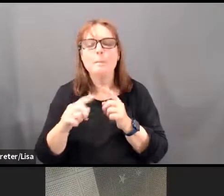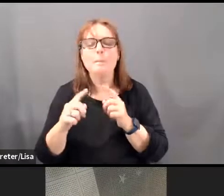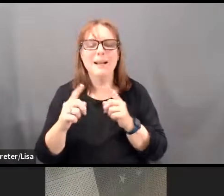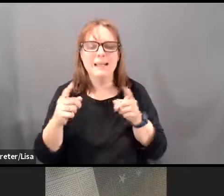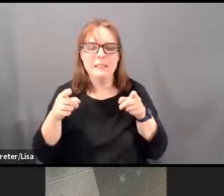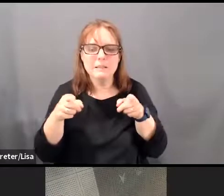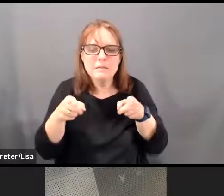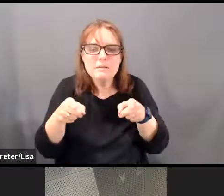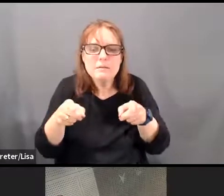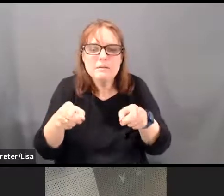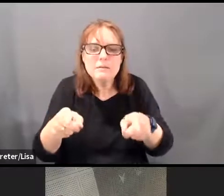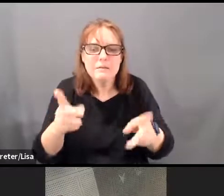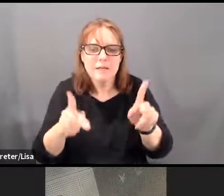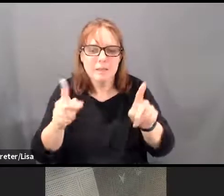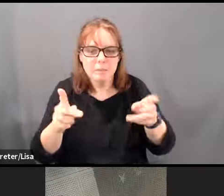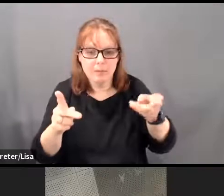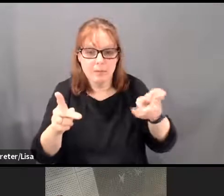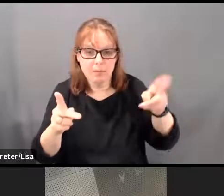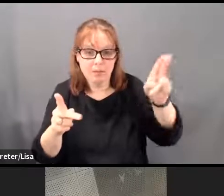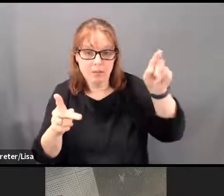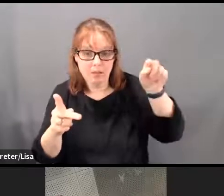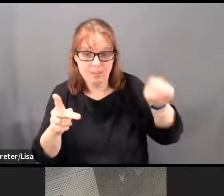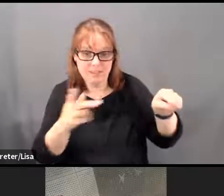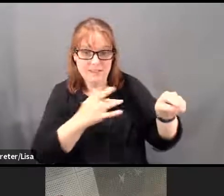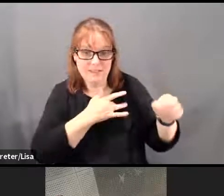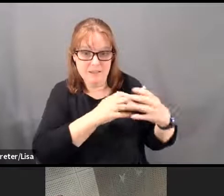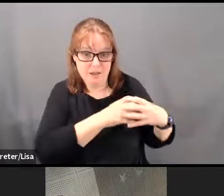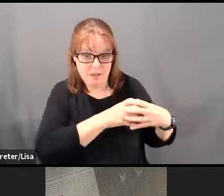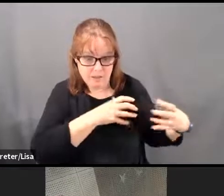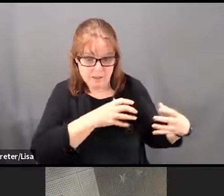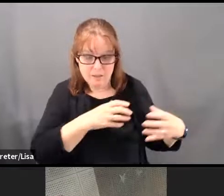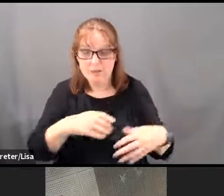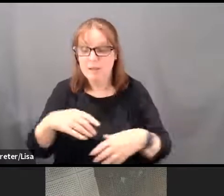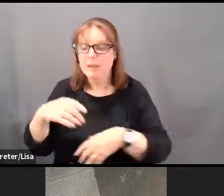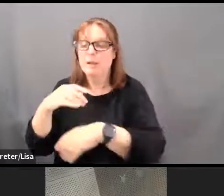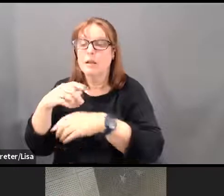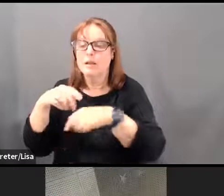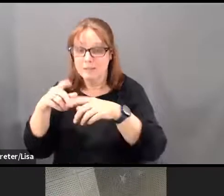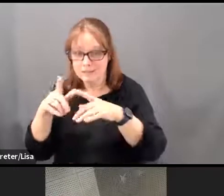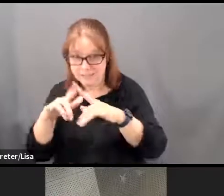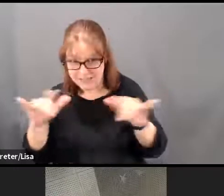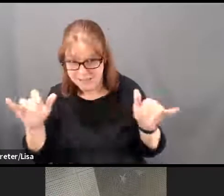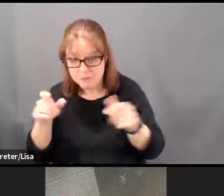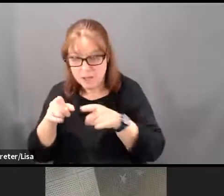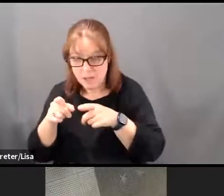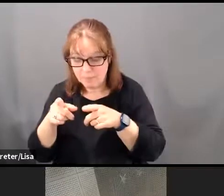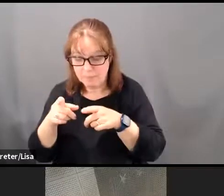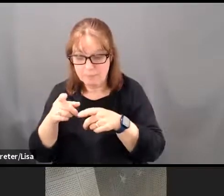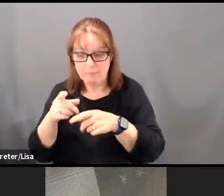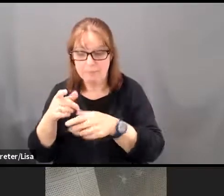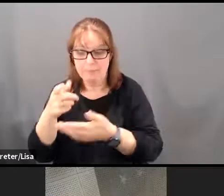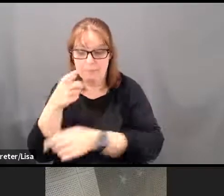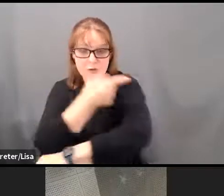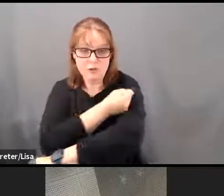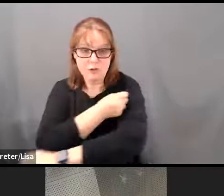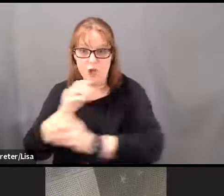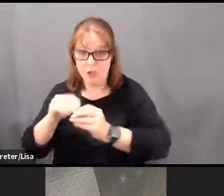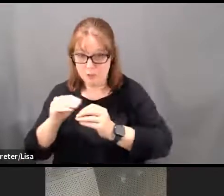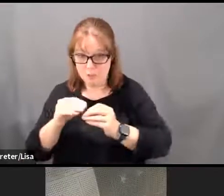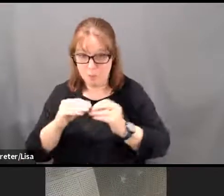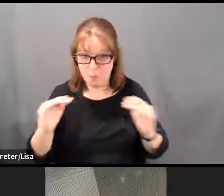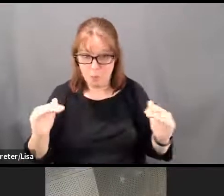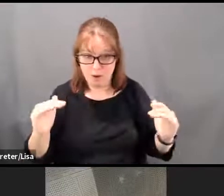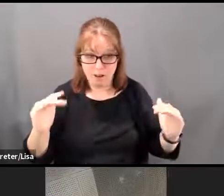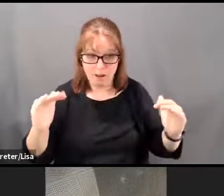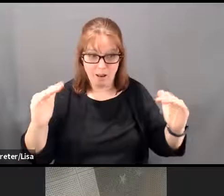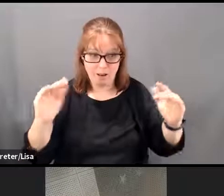some people getting a vaccine. So it's something that's being studied. The CDC, the Rhode Island Department of Health, and myself are both telling everybody, I wouldn't let that